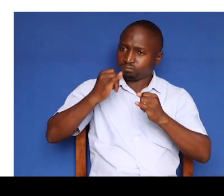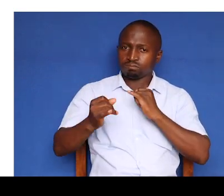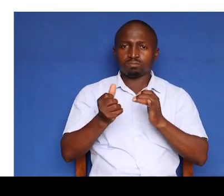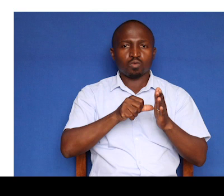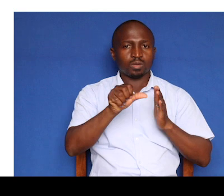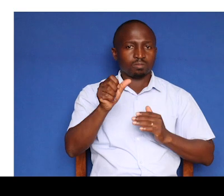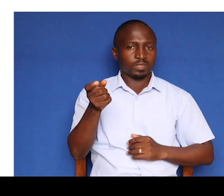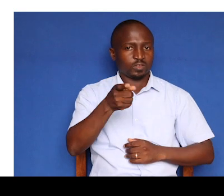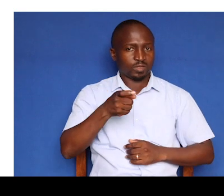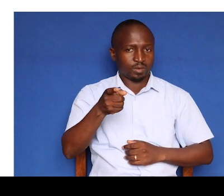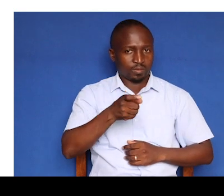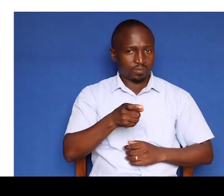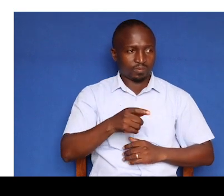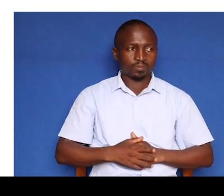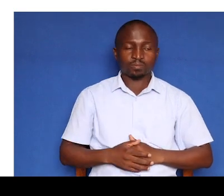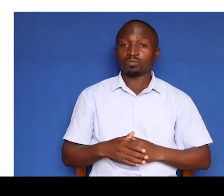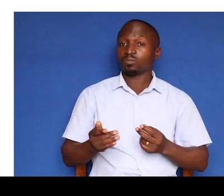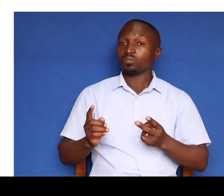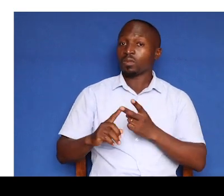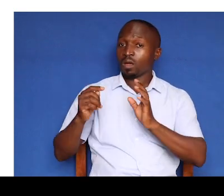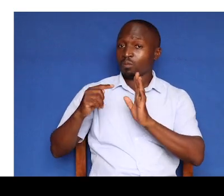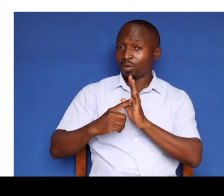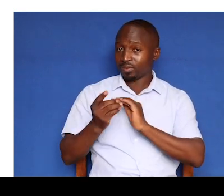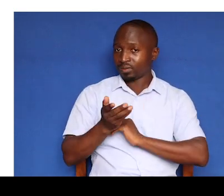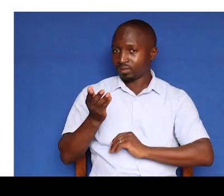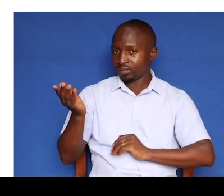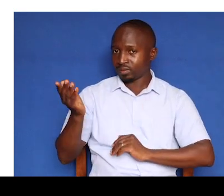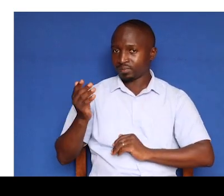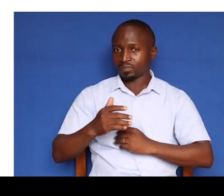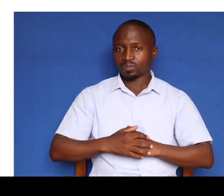make payment of loans. And another point,